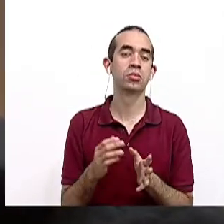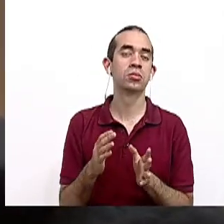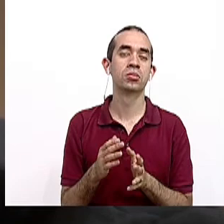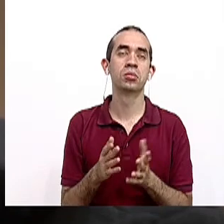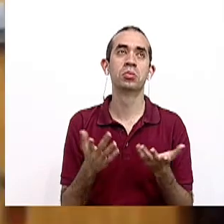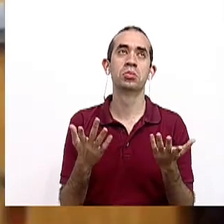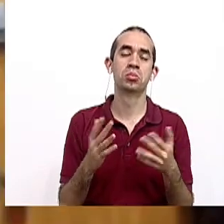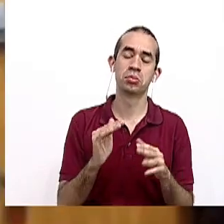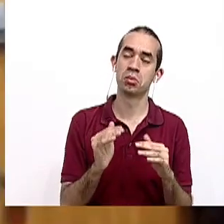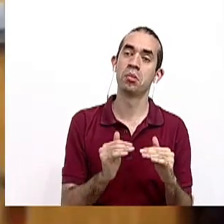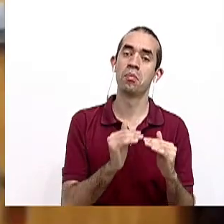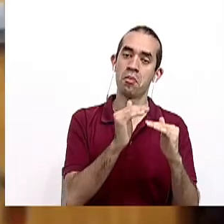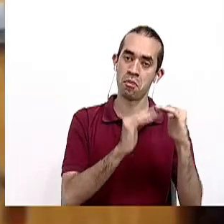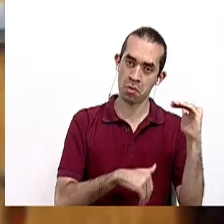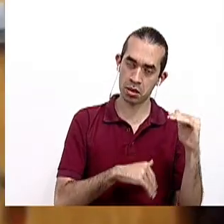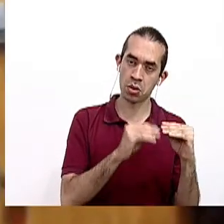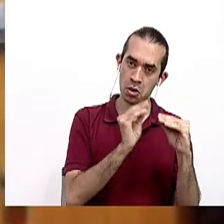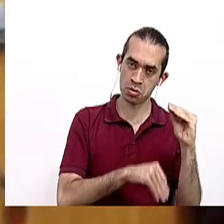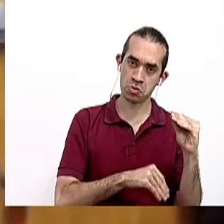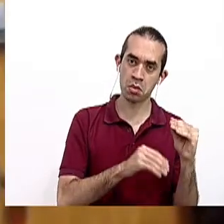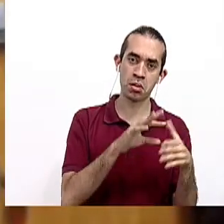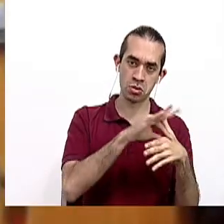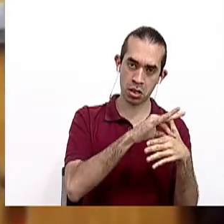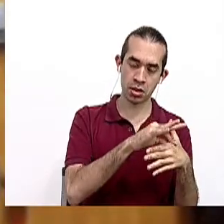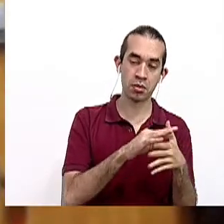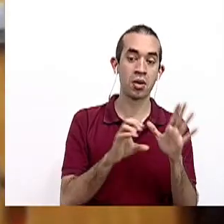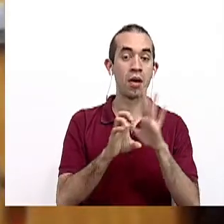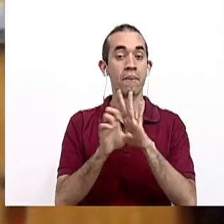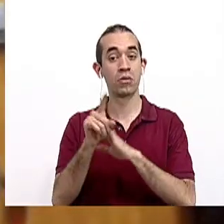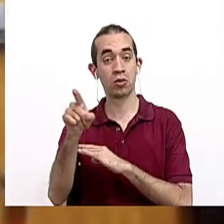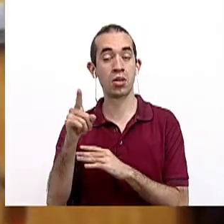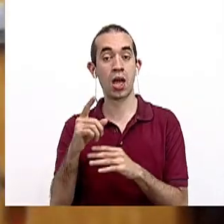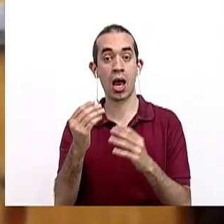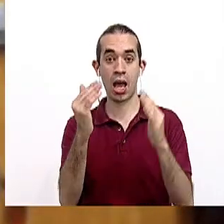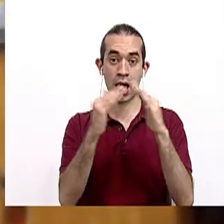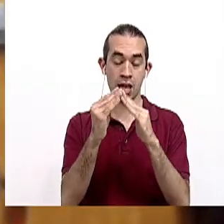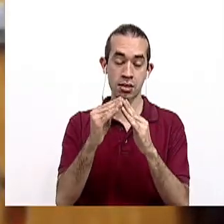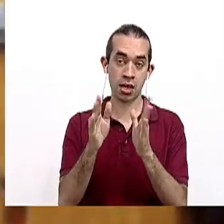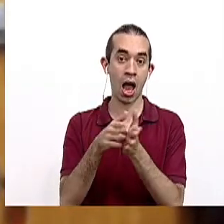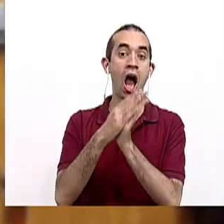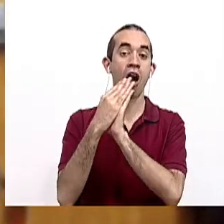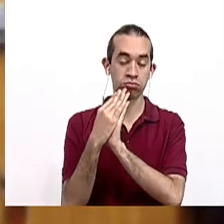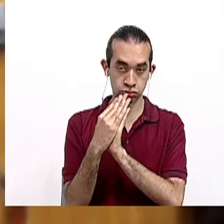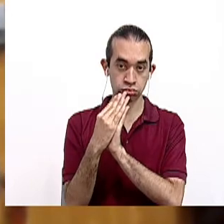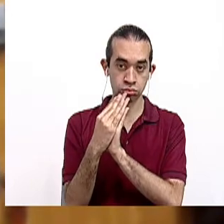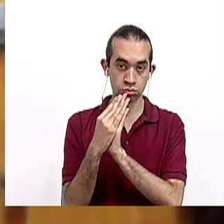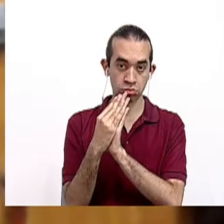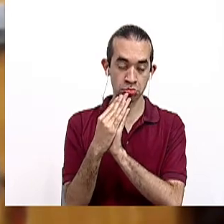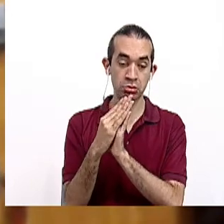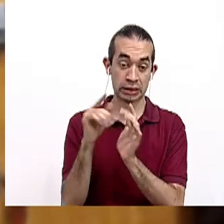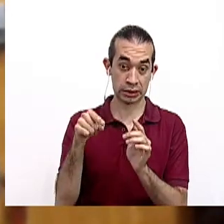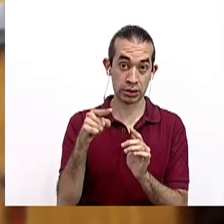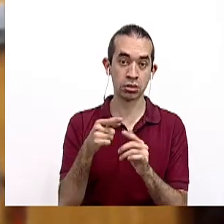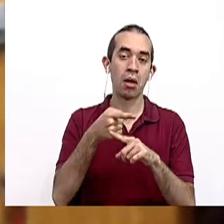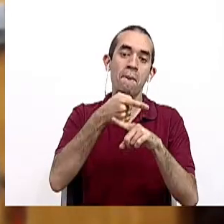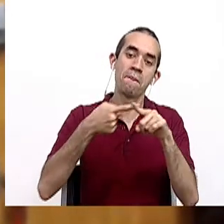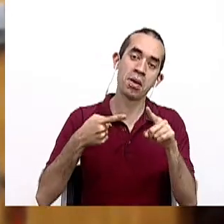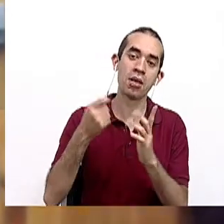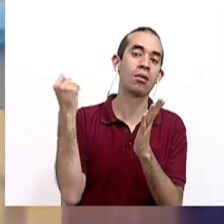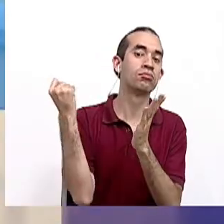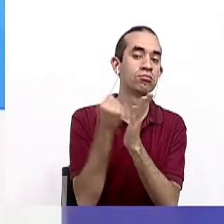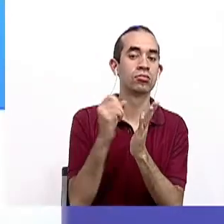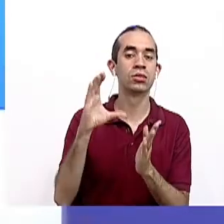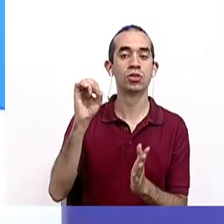less meat. And if you make a sandwich at home, you will normally halve the carbon footprint of